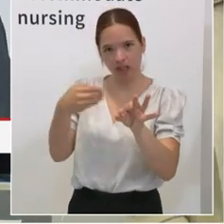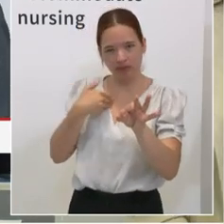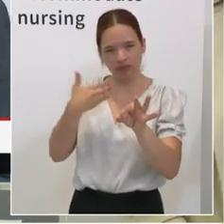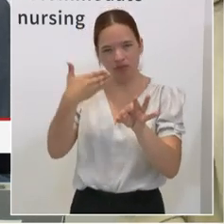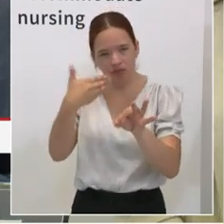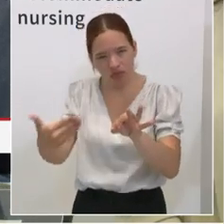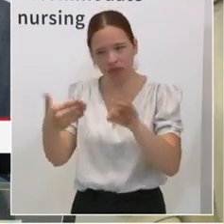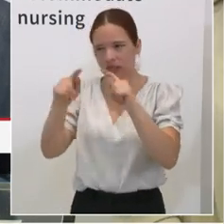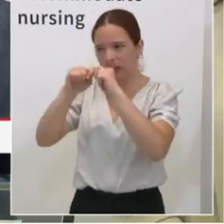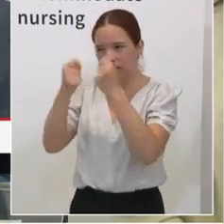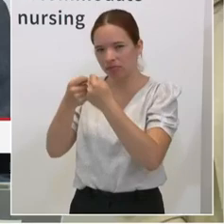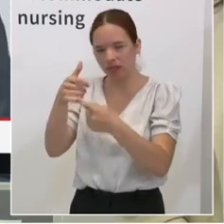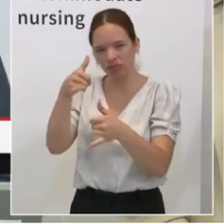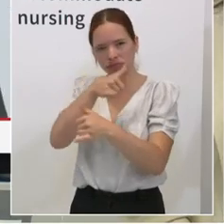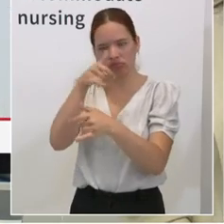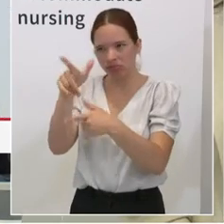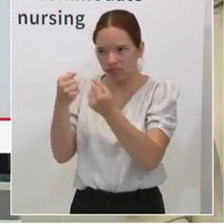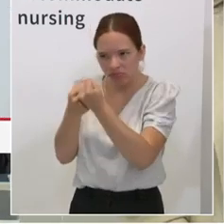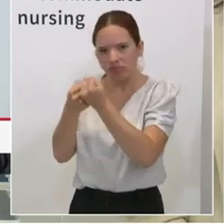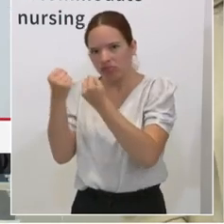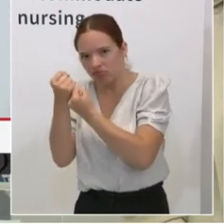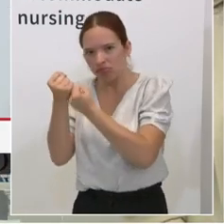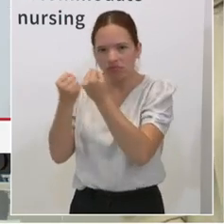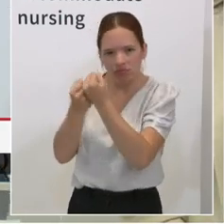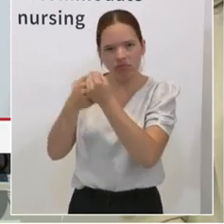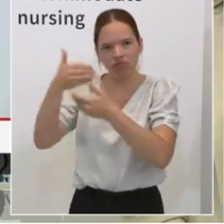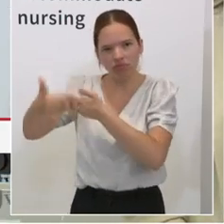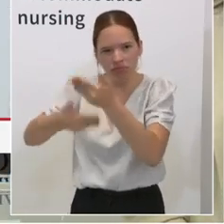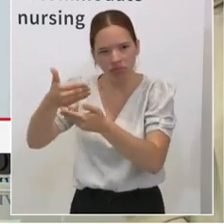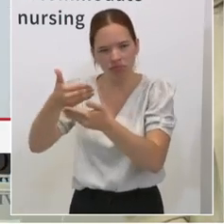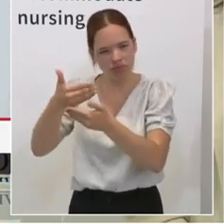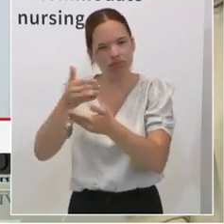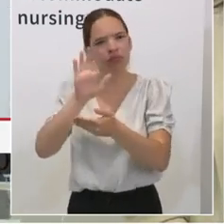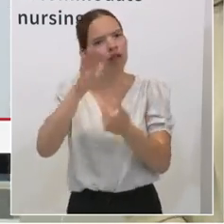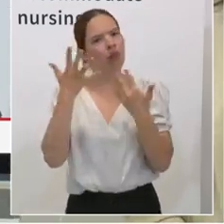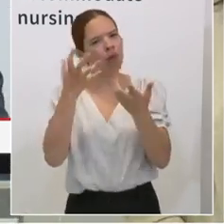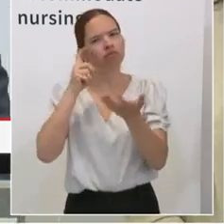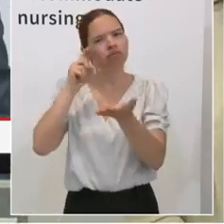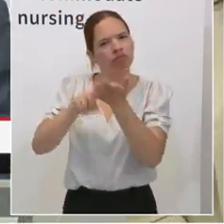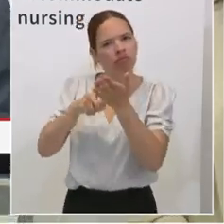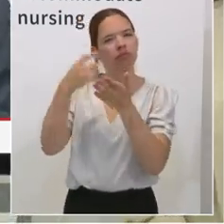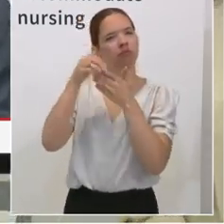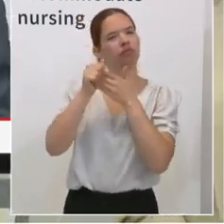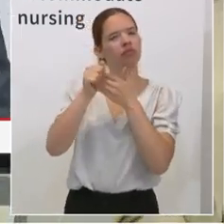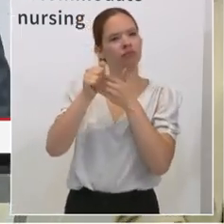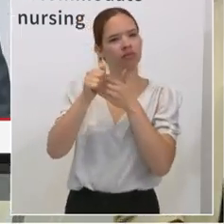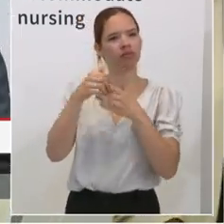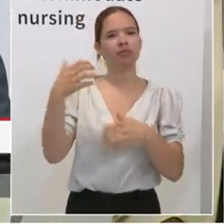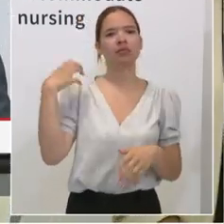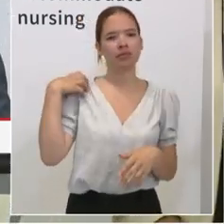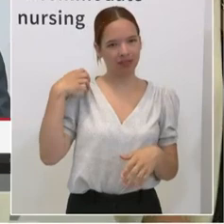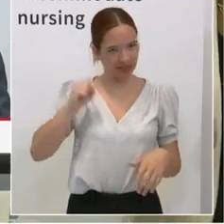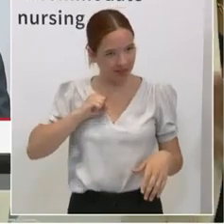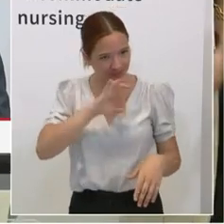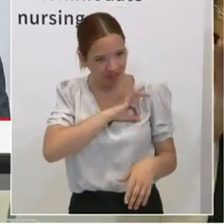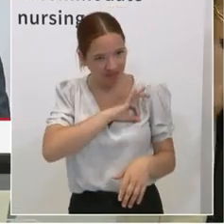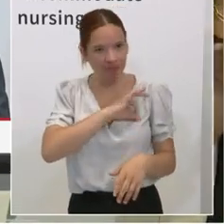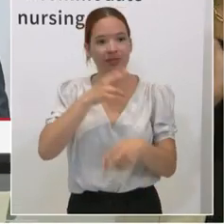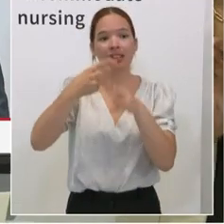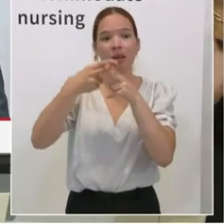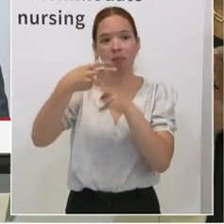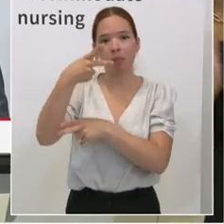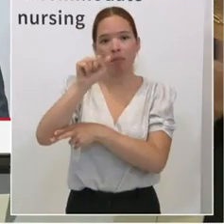I like to acknowledge a few of my team who are here. Chief of Staff, Lindsay Parker. We'll give Lindsay a round of